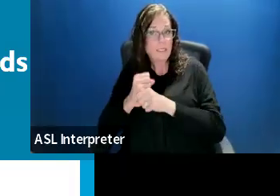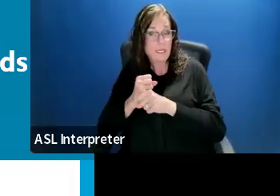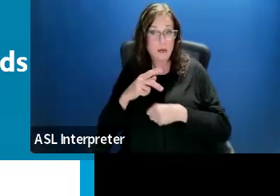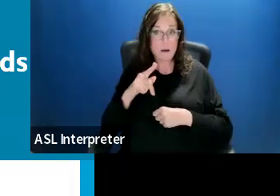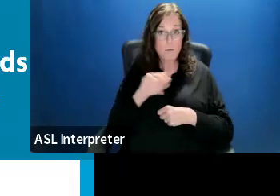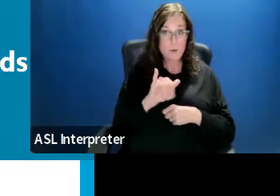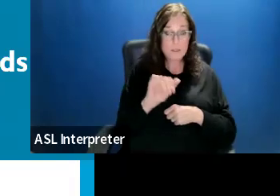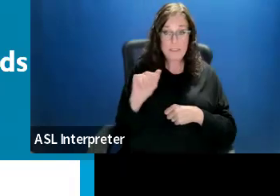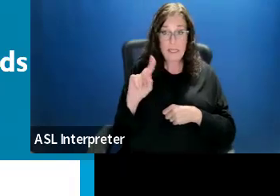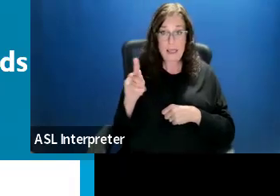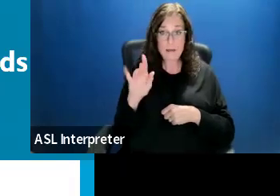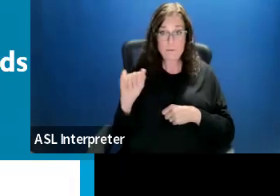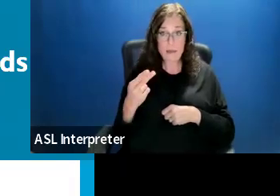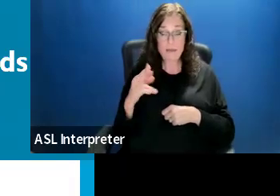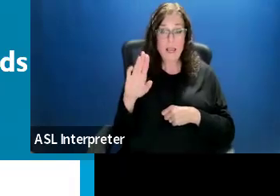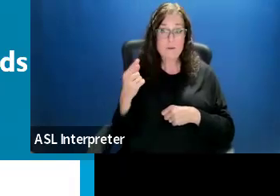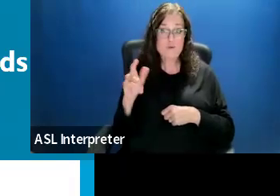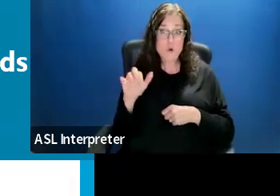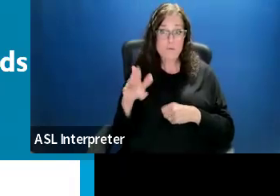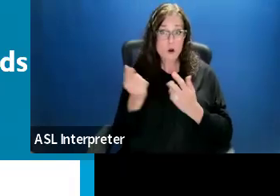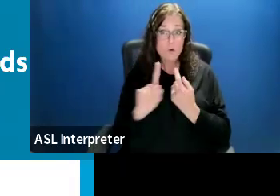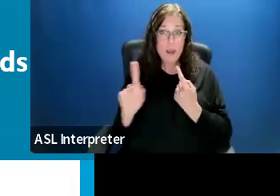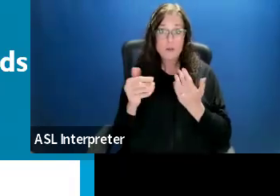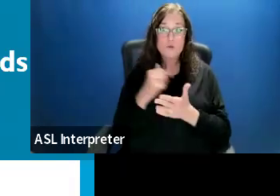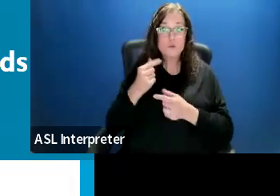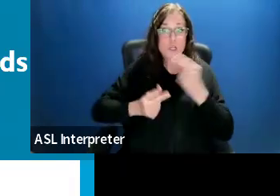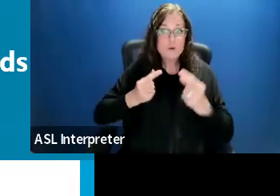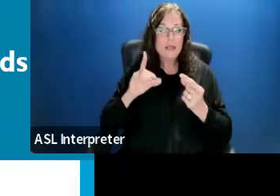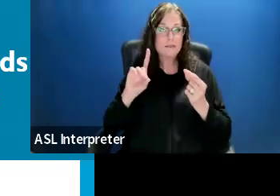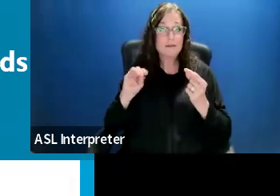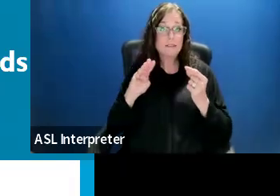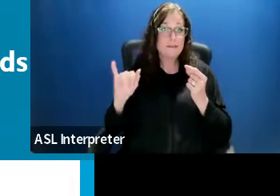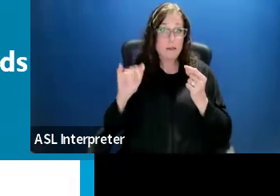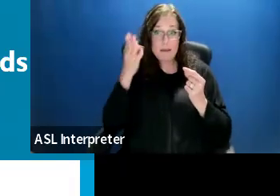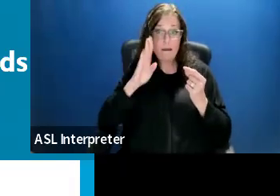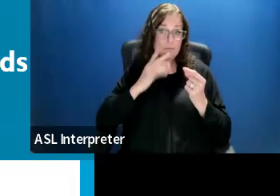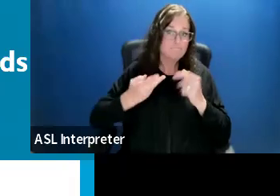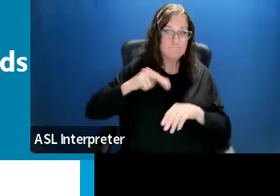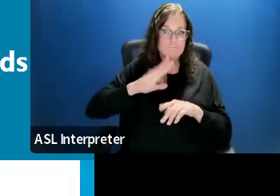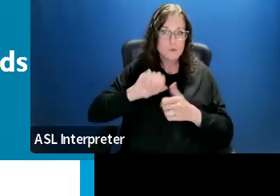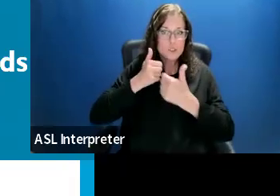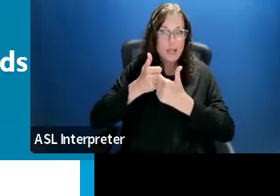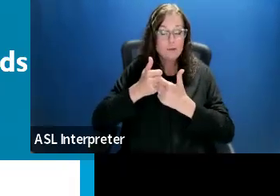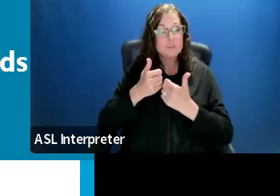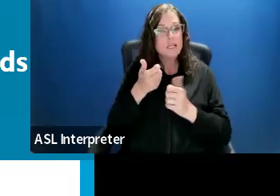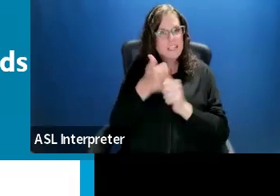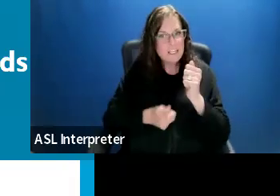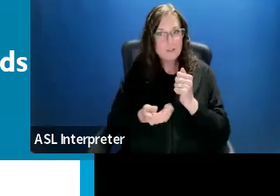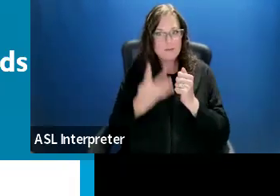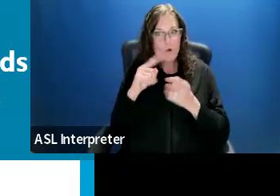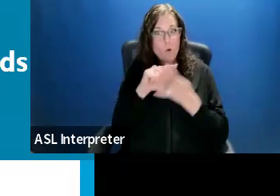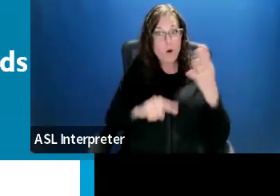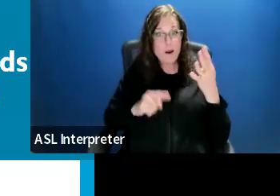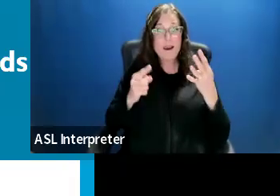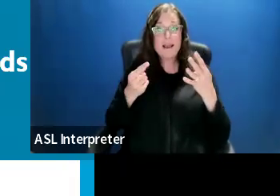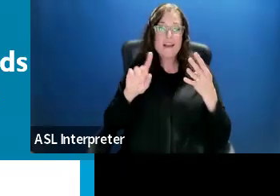Percy, Annabeth, and Grover are away, and a new generation of demigods must rise to the challenge. Each of the 4 novels that comprise the Camp